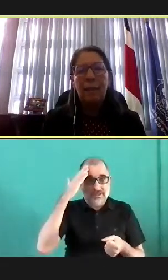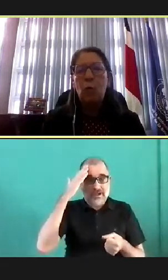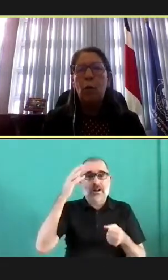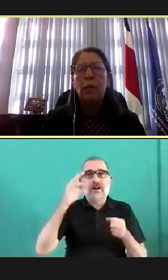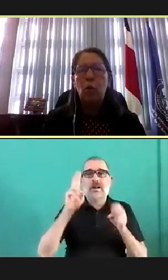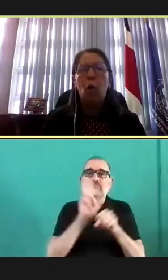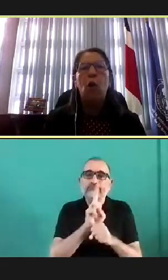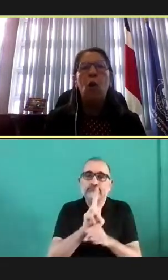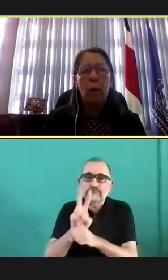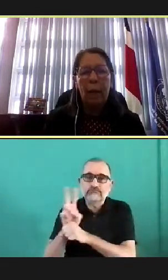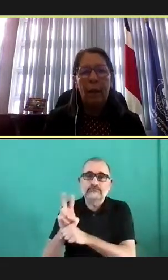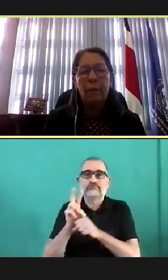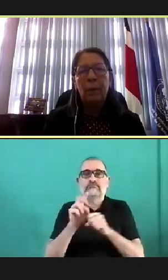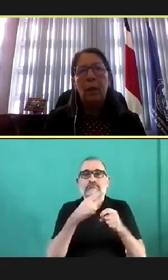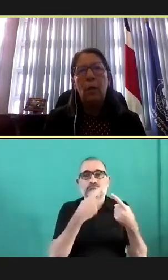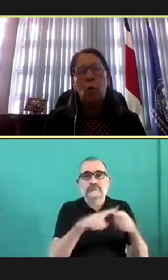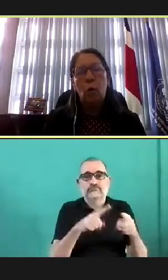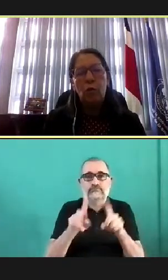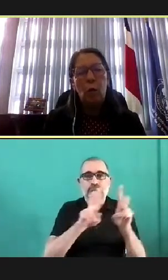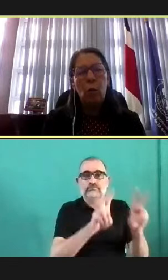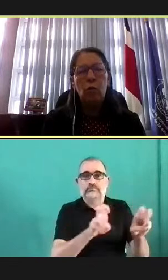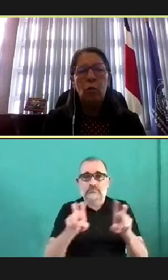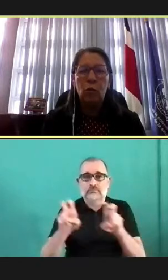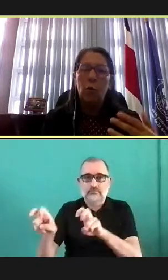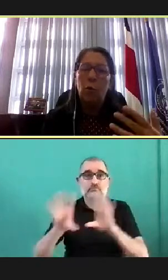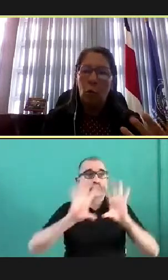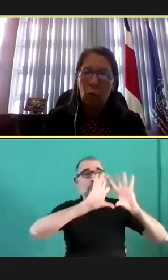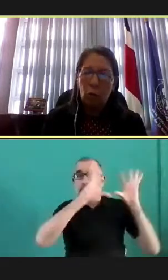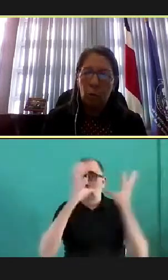on developing regional programs,